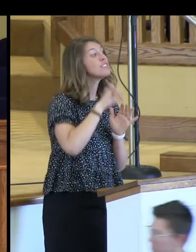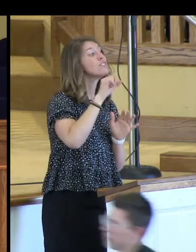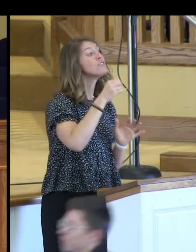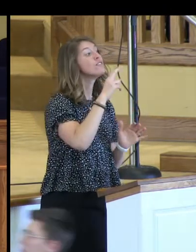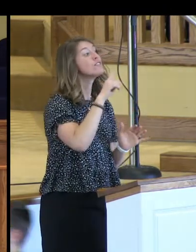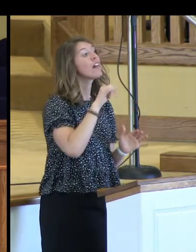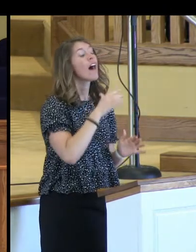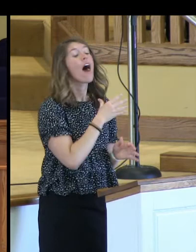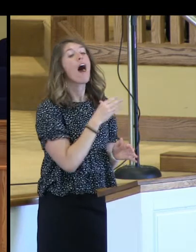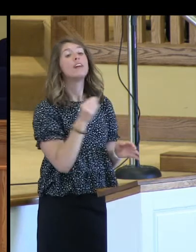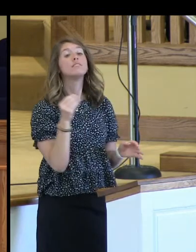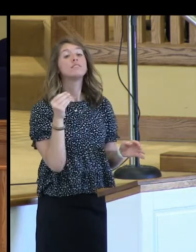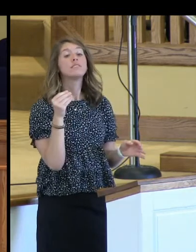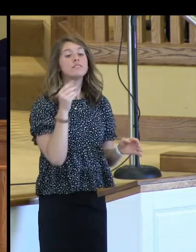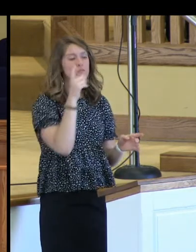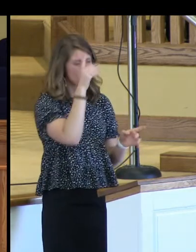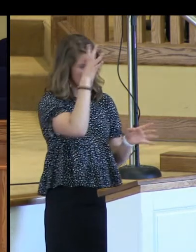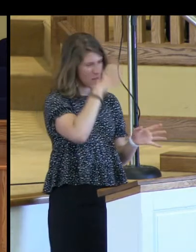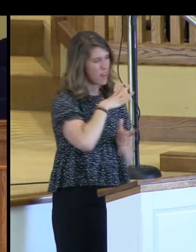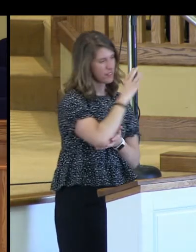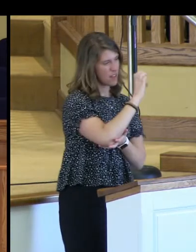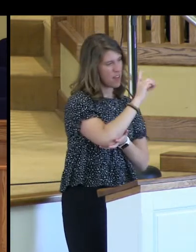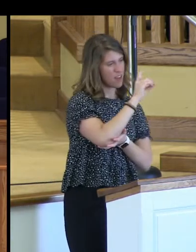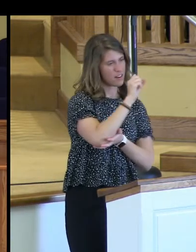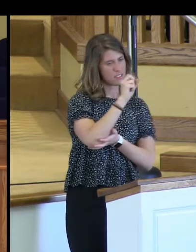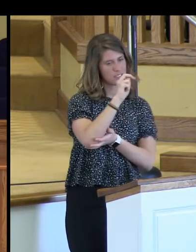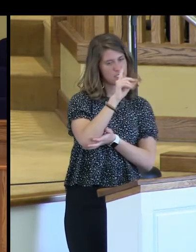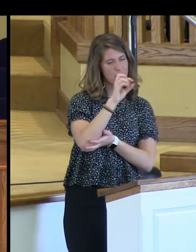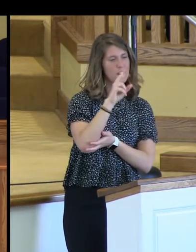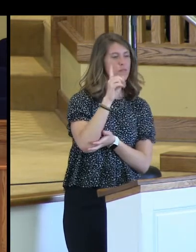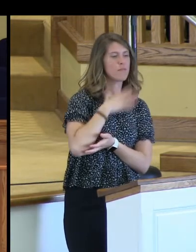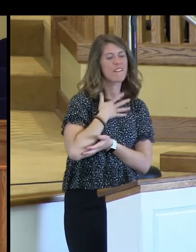And Brother Ed Snyder, one of my favorite conference